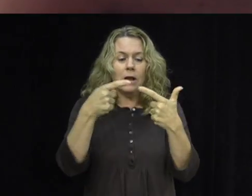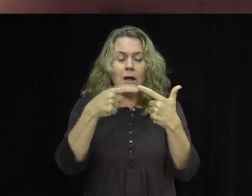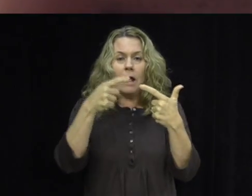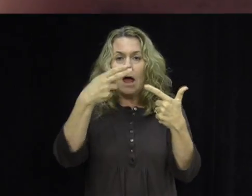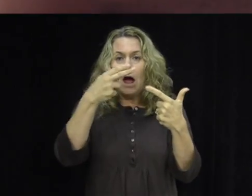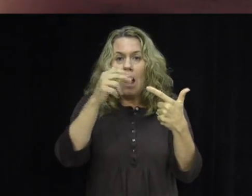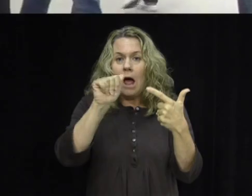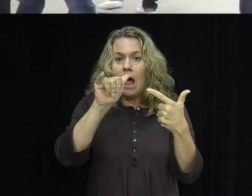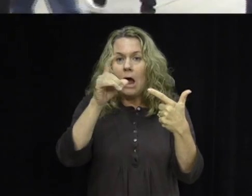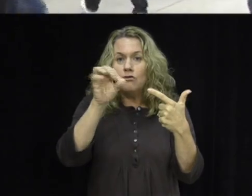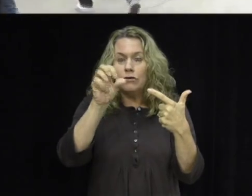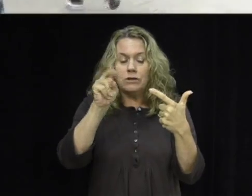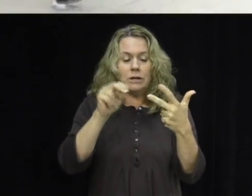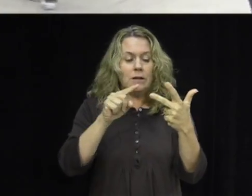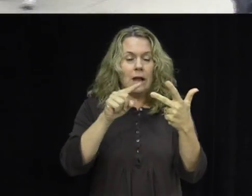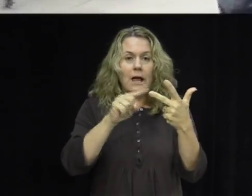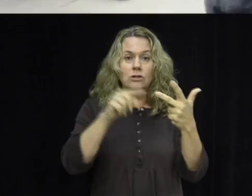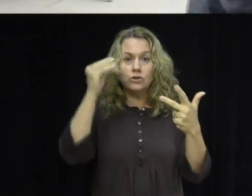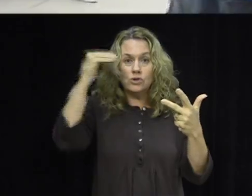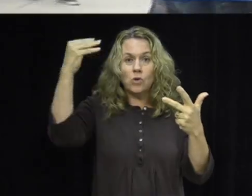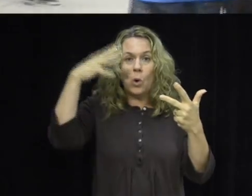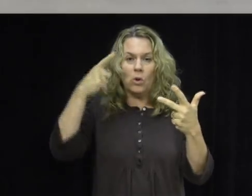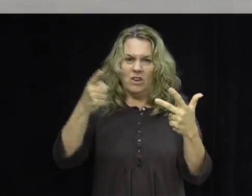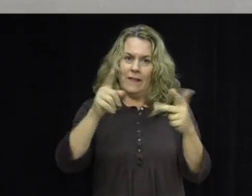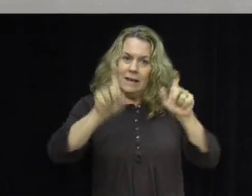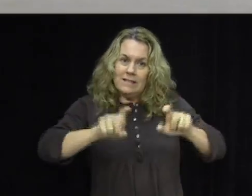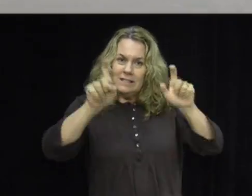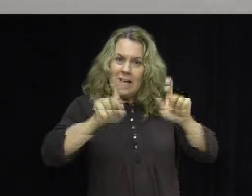solar. They tested each type in a race.